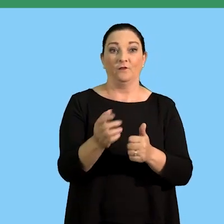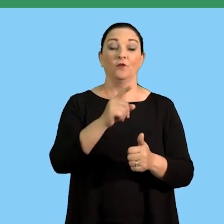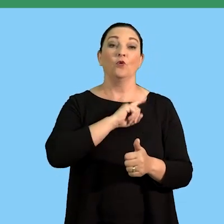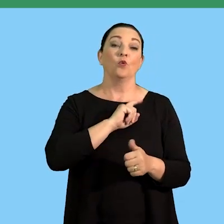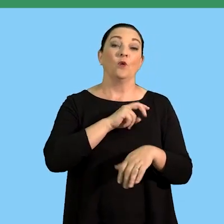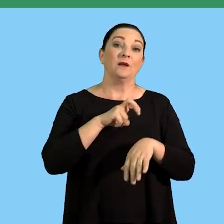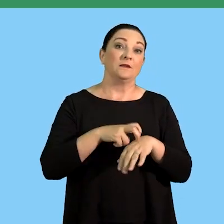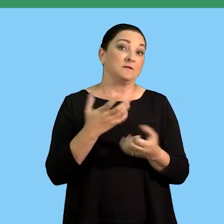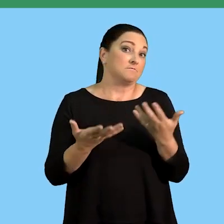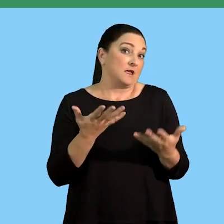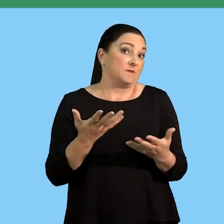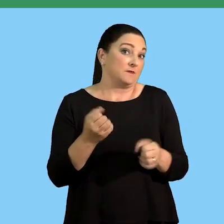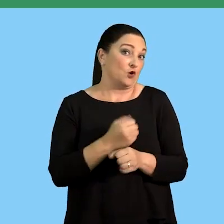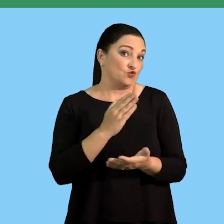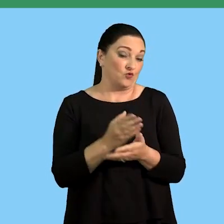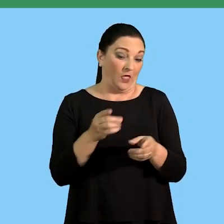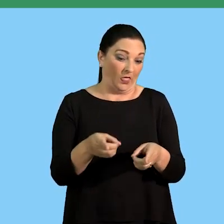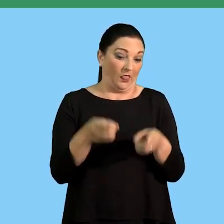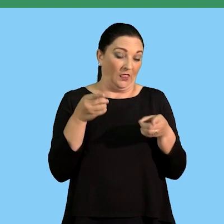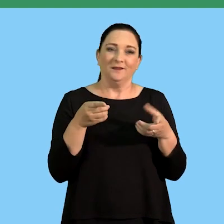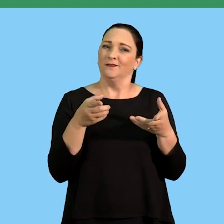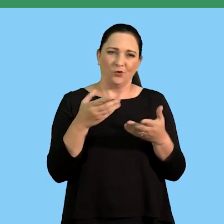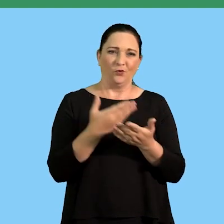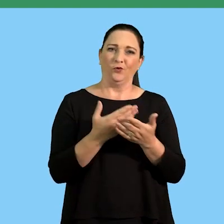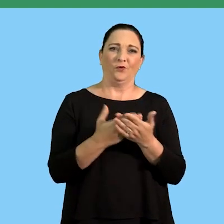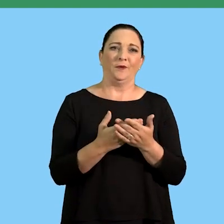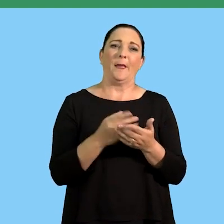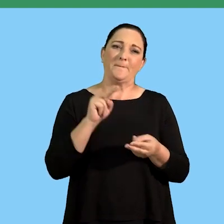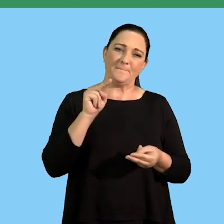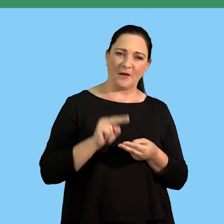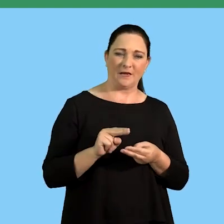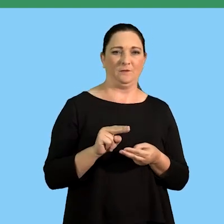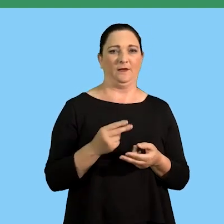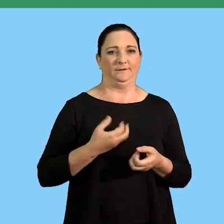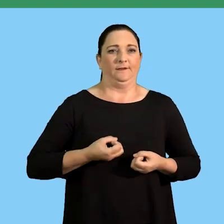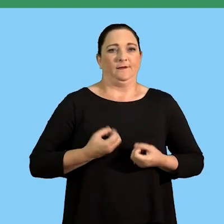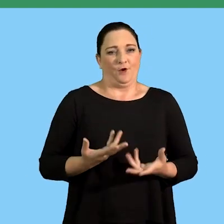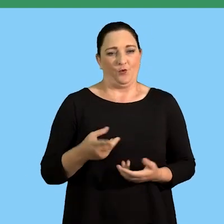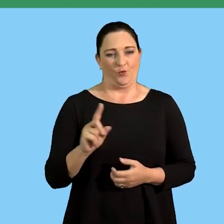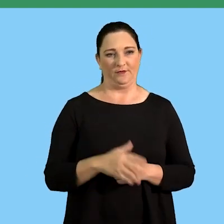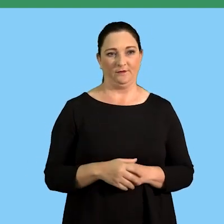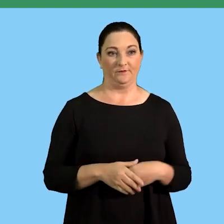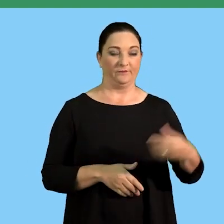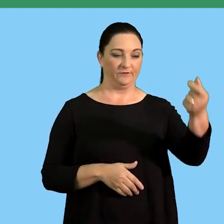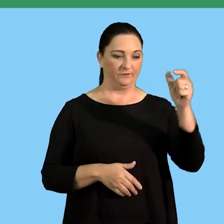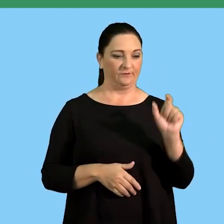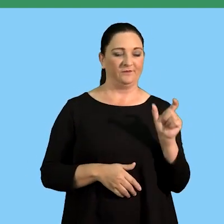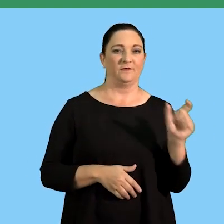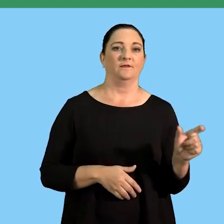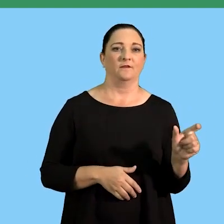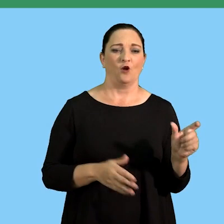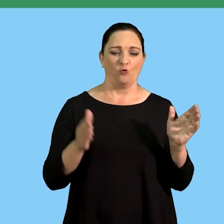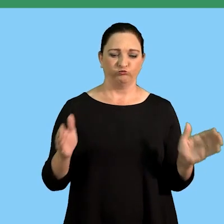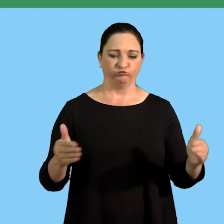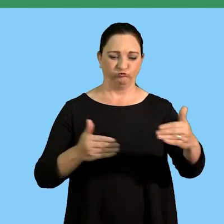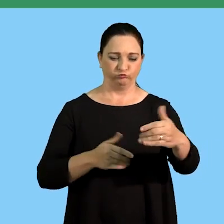to minimize their exposure to hazards that may cause injury or illnesses. We also have a first